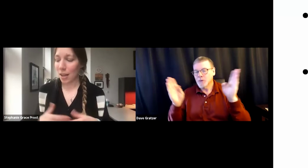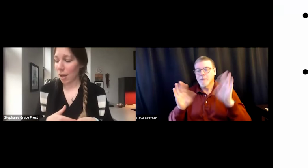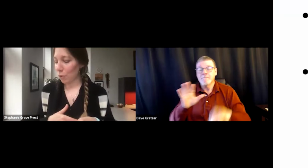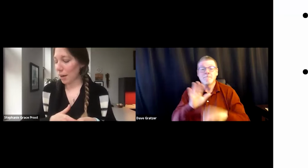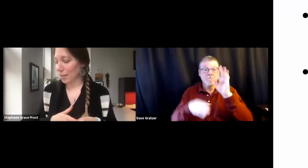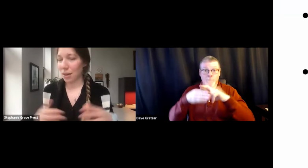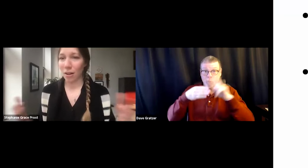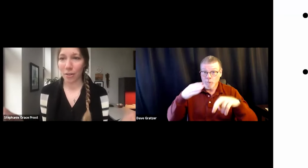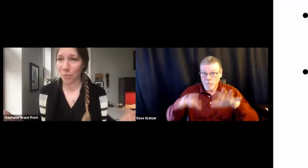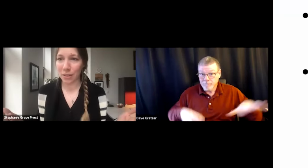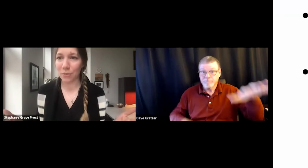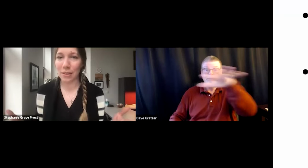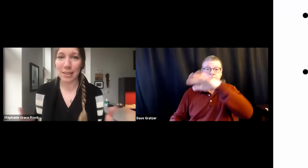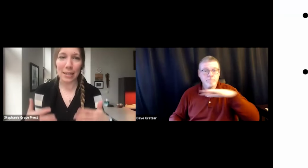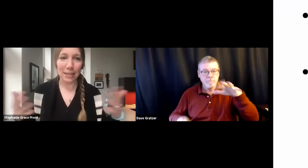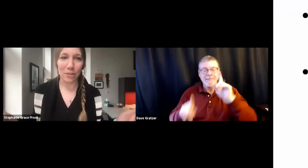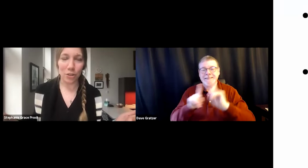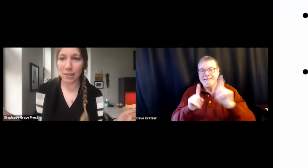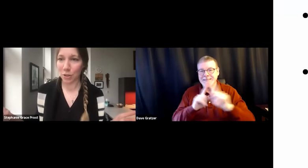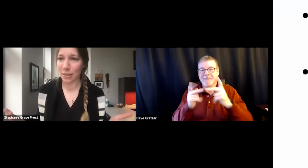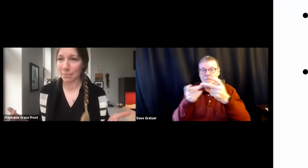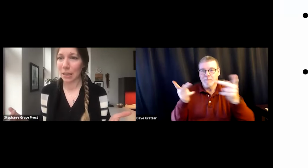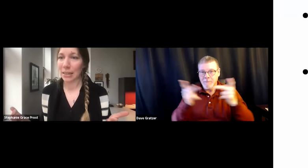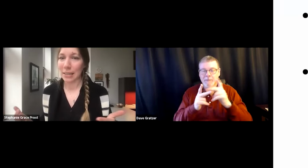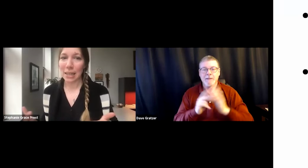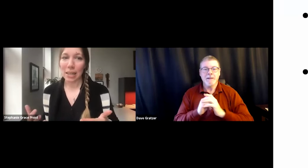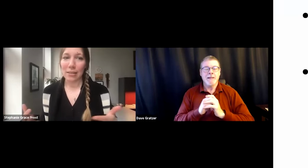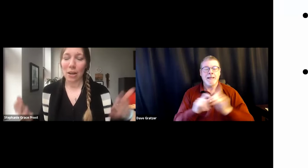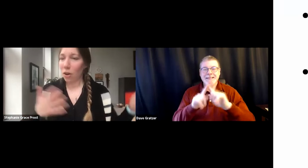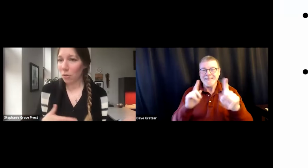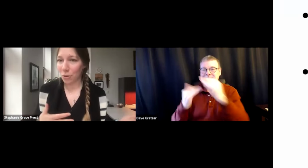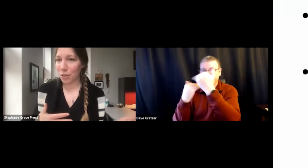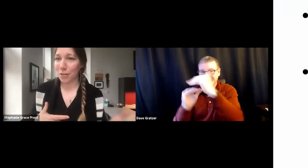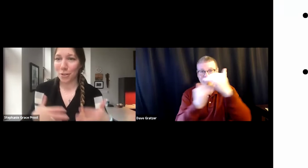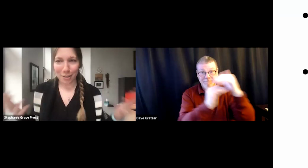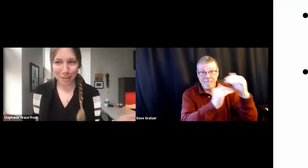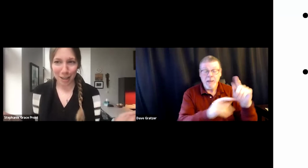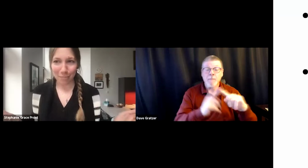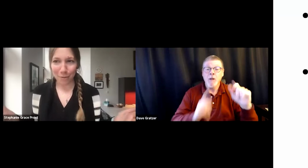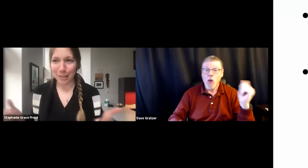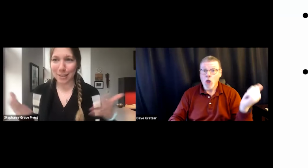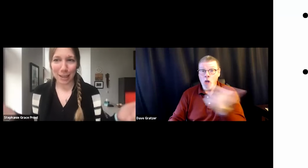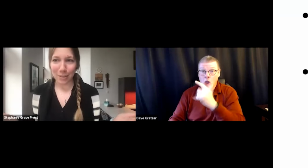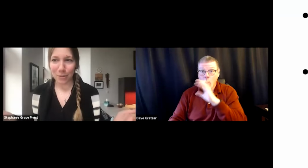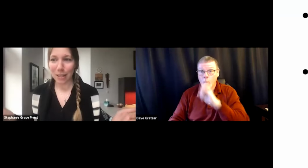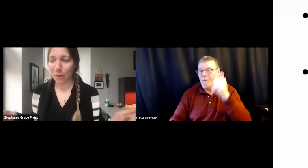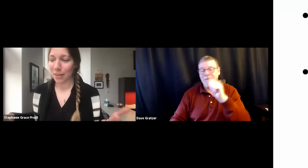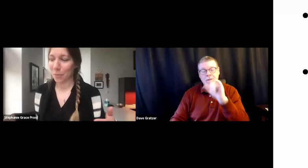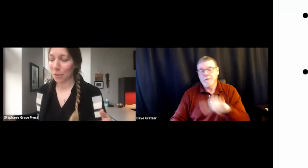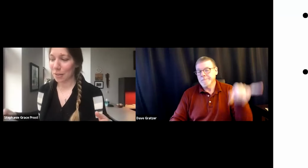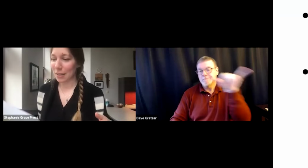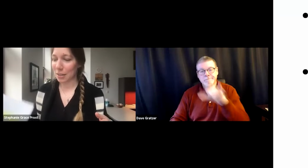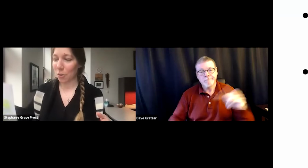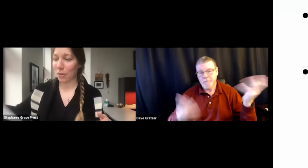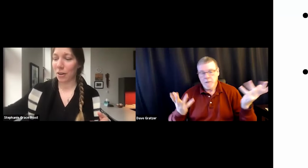across a variety of scholars with different settings and jurisdictions in mind. All older adults are not the same, just as the case with anyone,